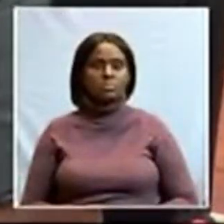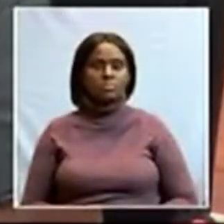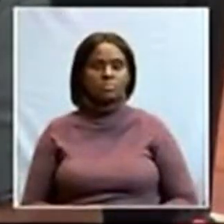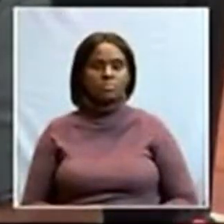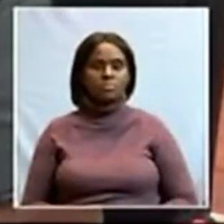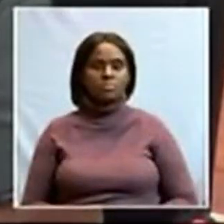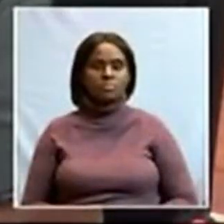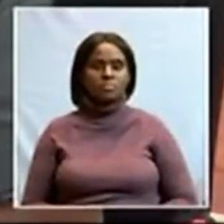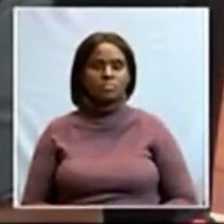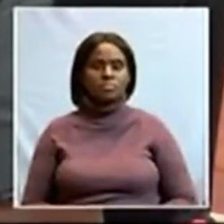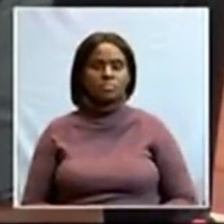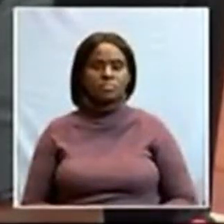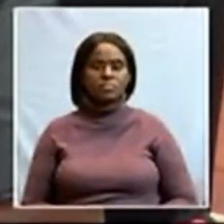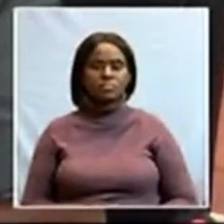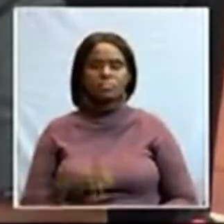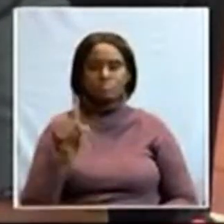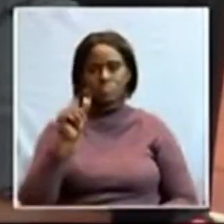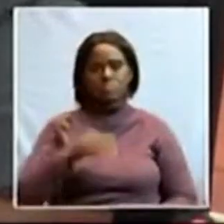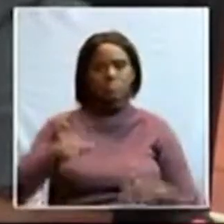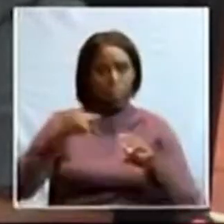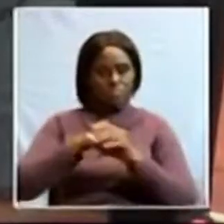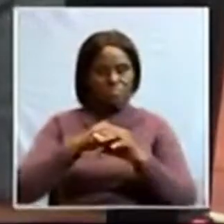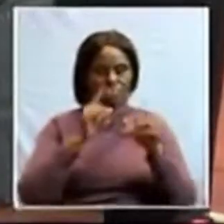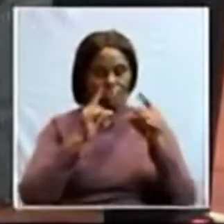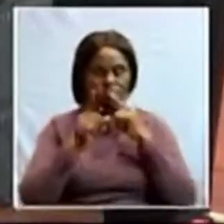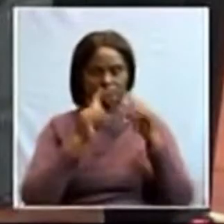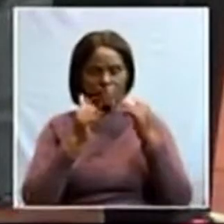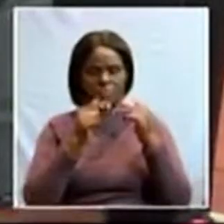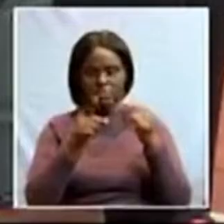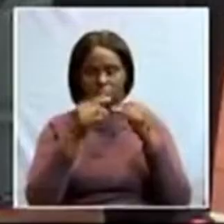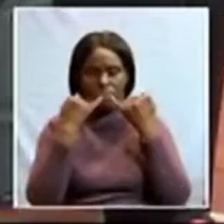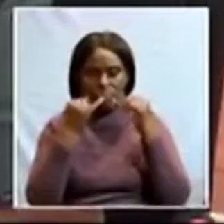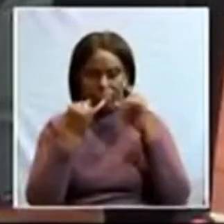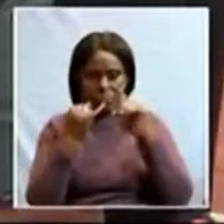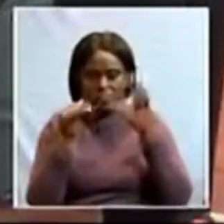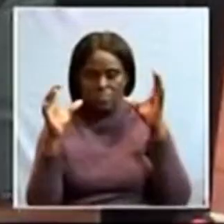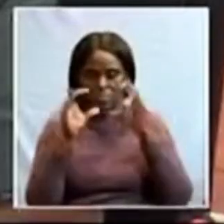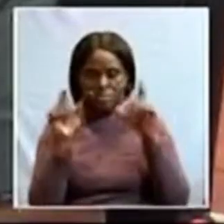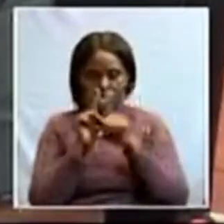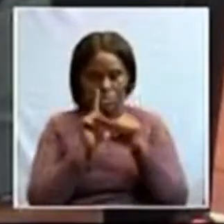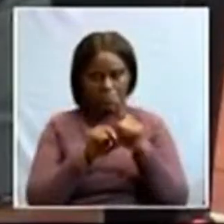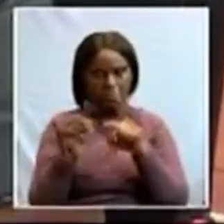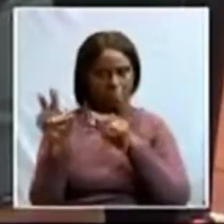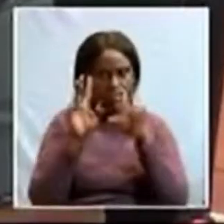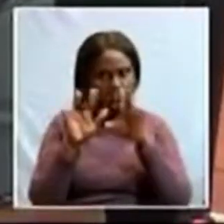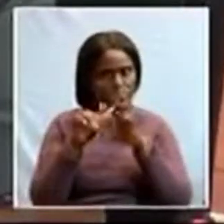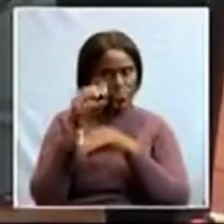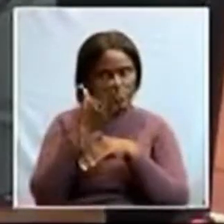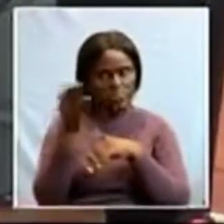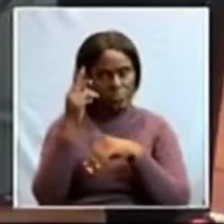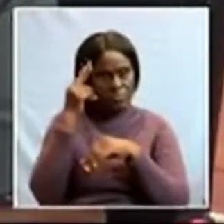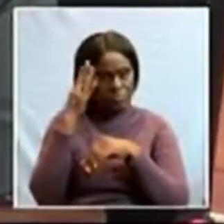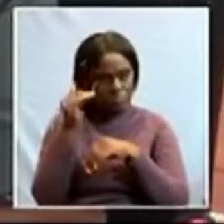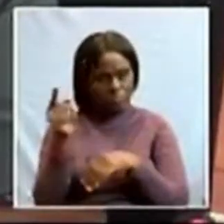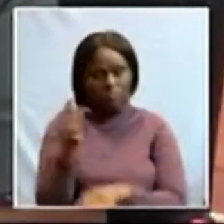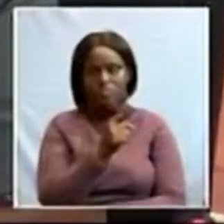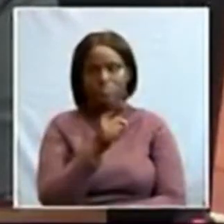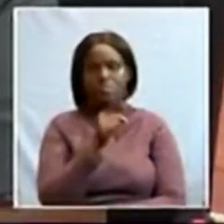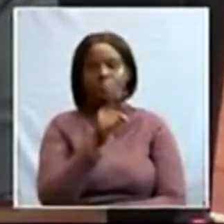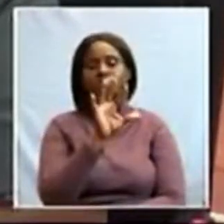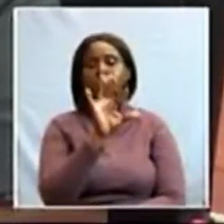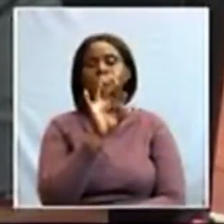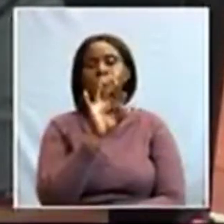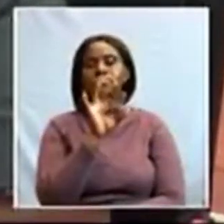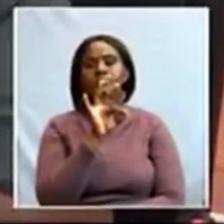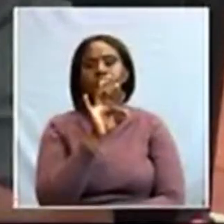Chair, you can engage them right now so that they tell your committee and the viewers out there the reasons to why they